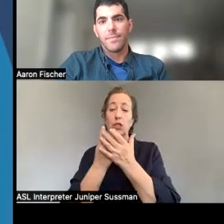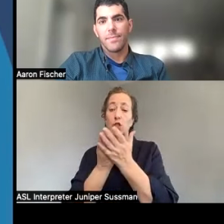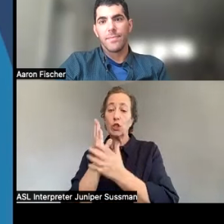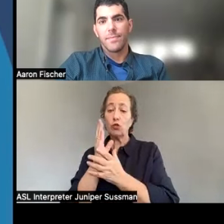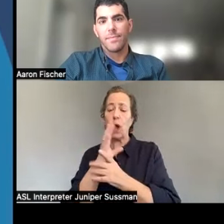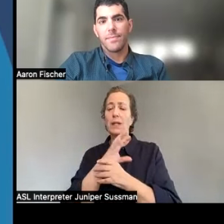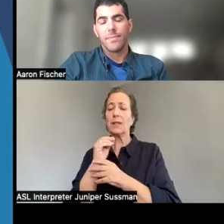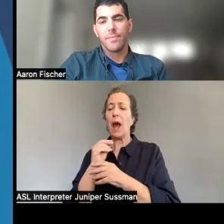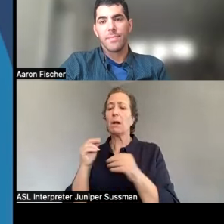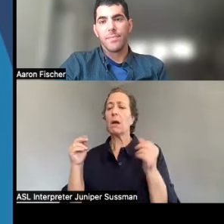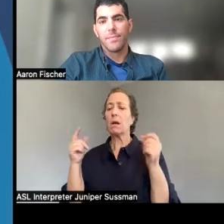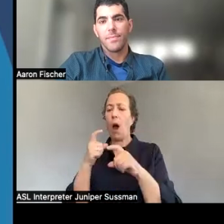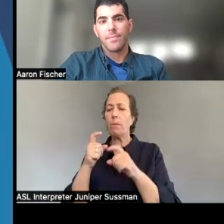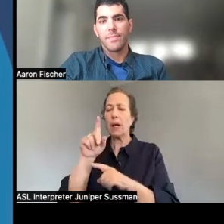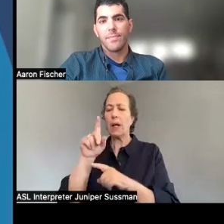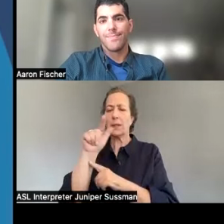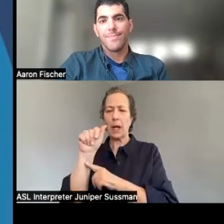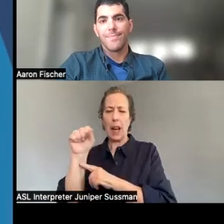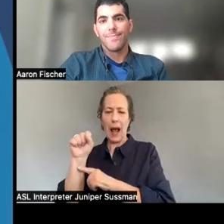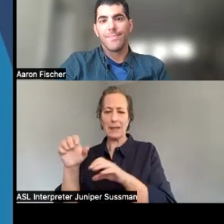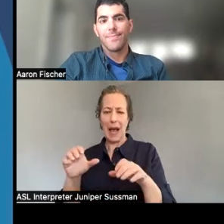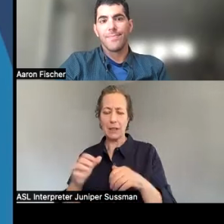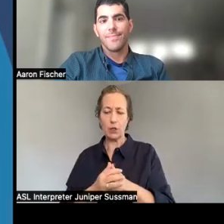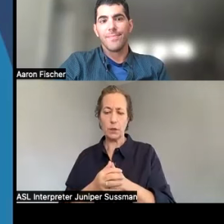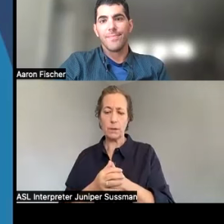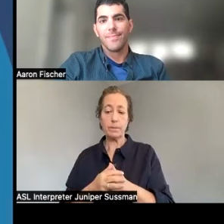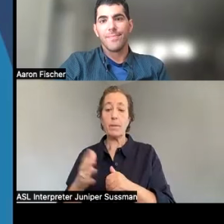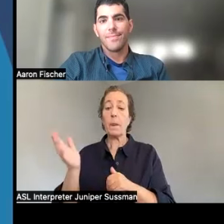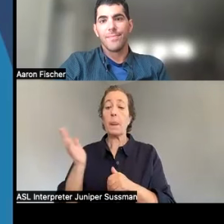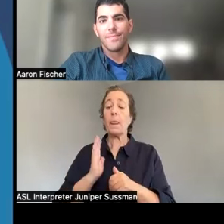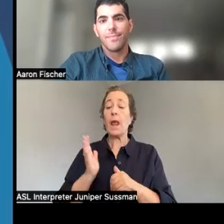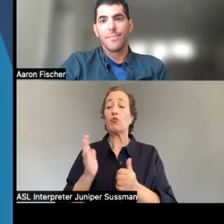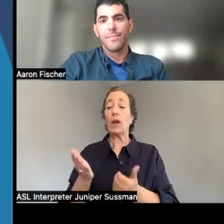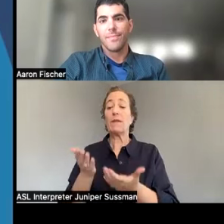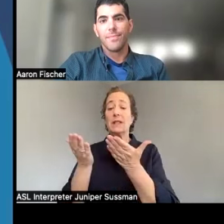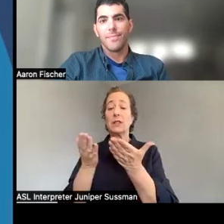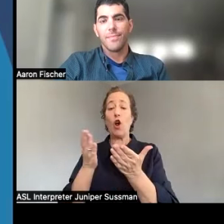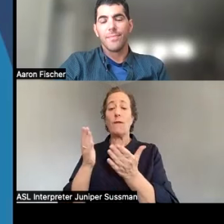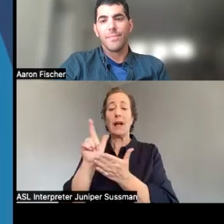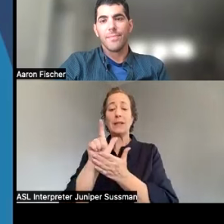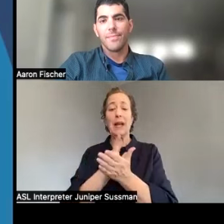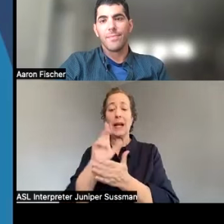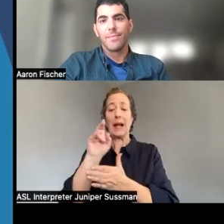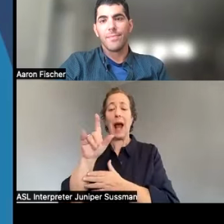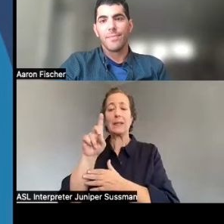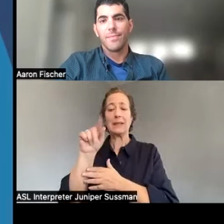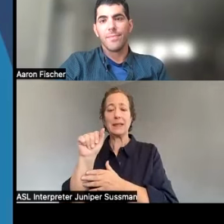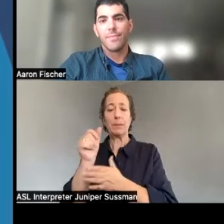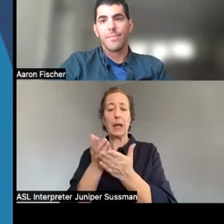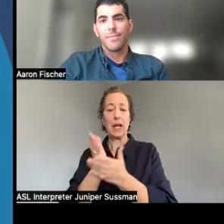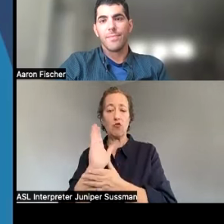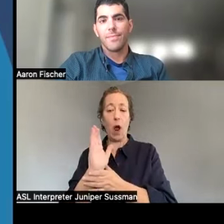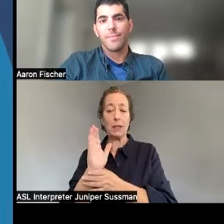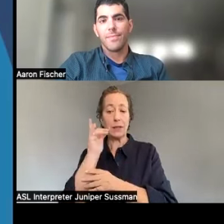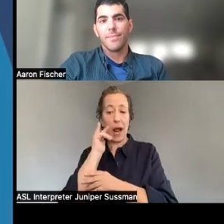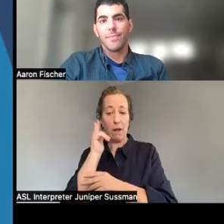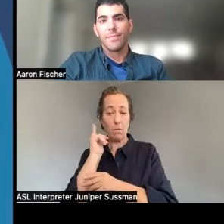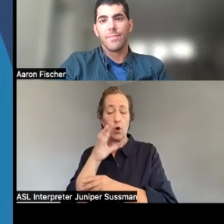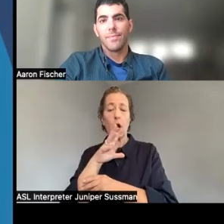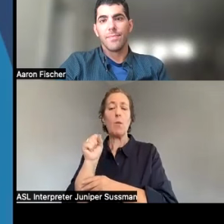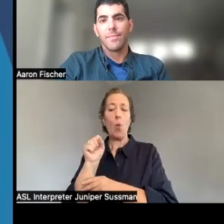class actions. Aaron previously served as litigation counsel at Disability Rights California and was an attorney